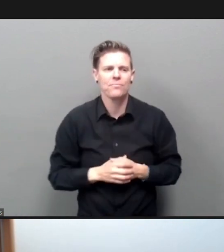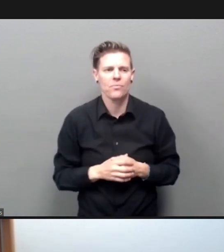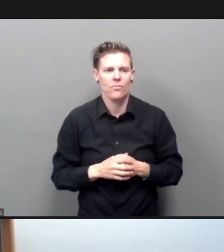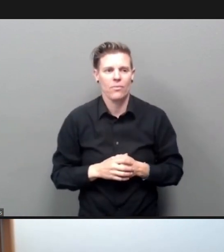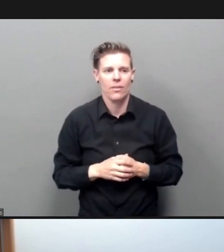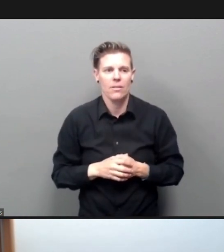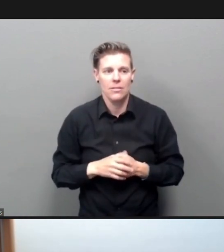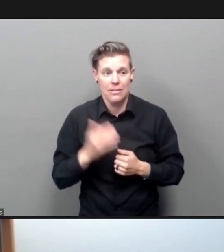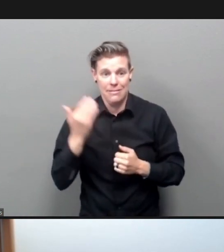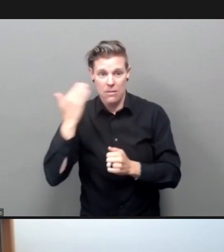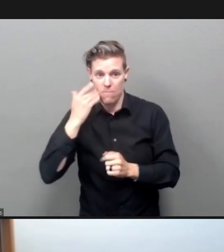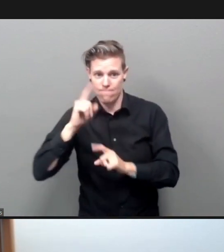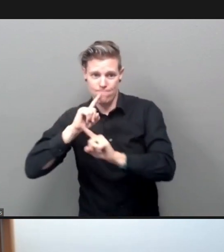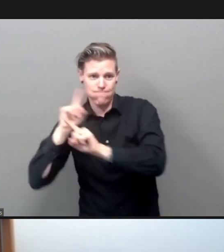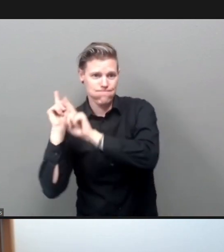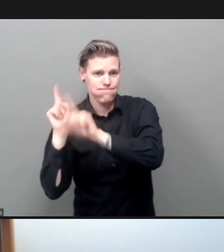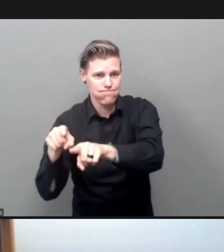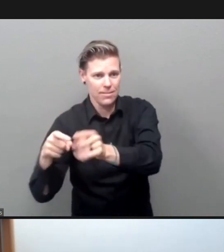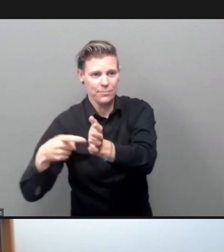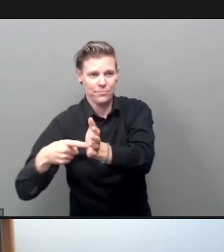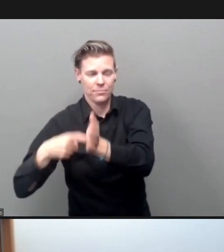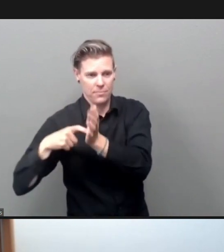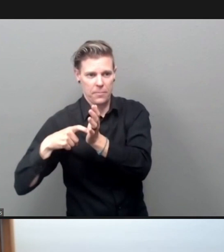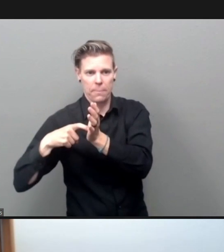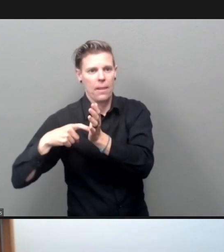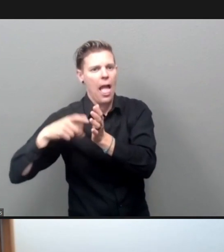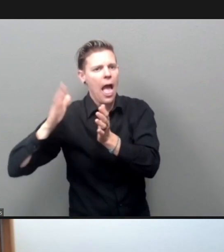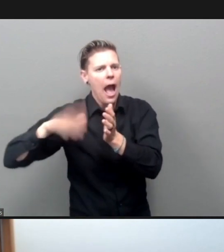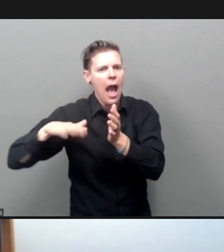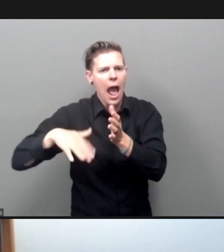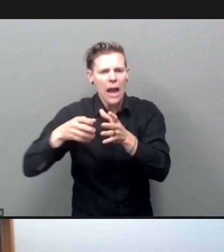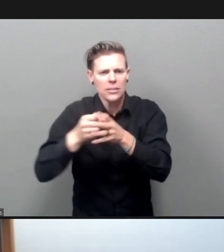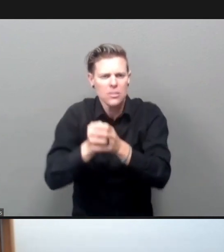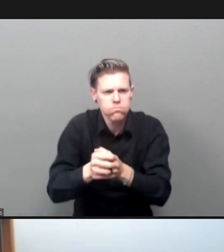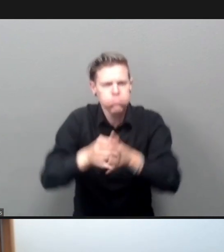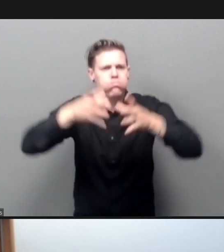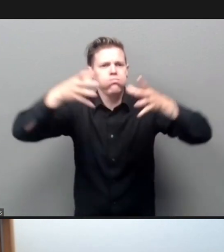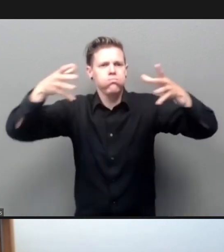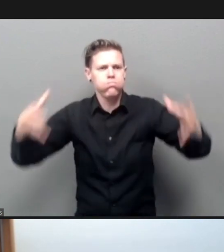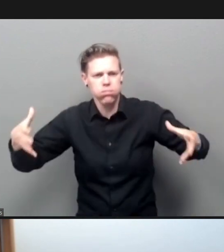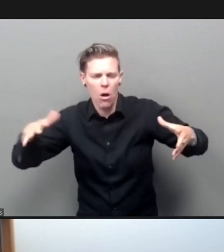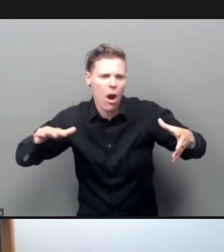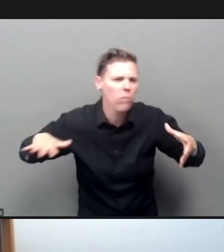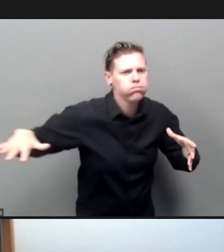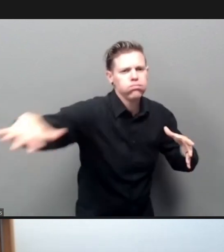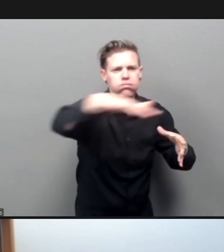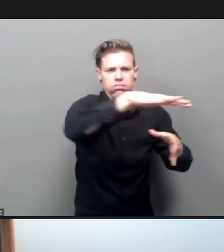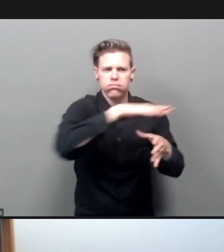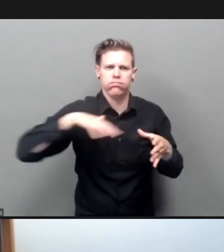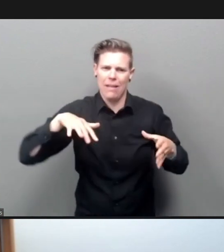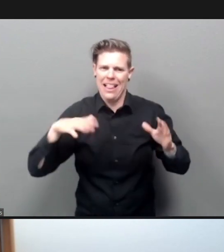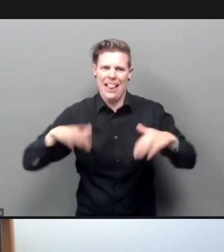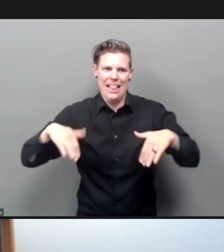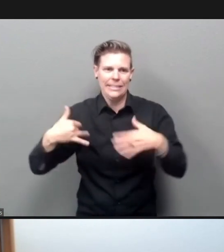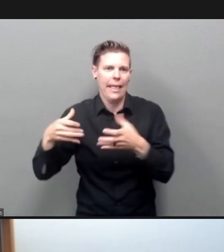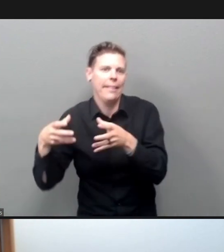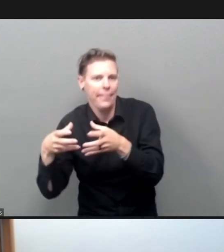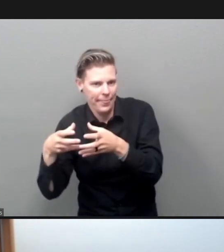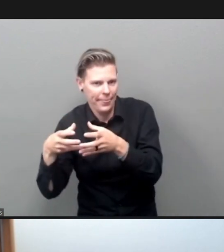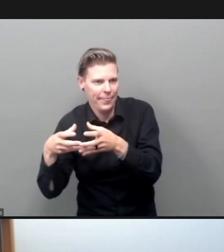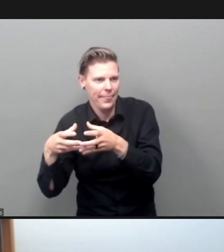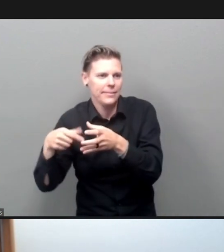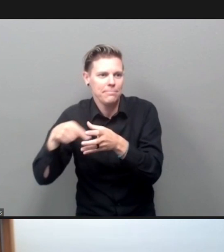that for an absolute vaccination mandate. And so we're about where we were today. I think I would encourage you